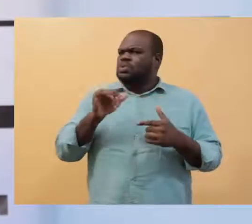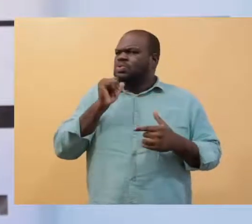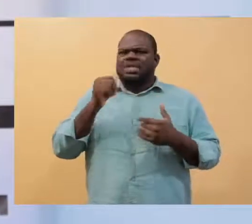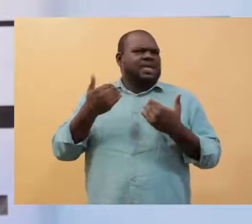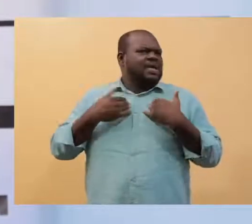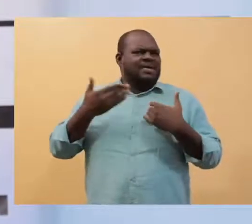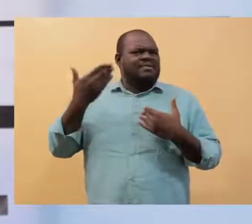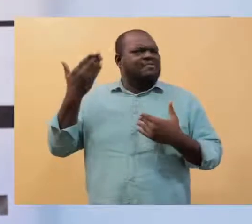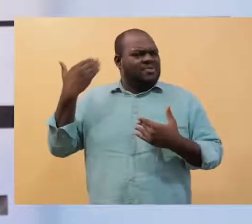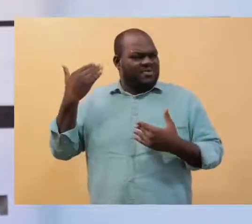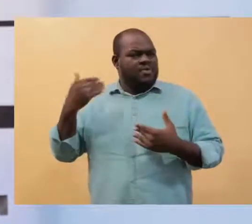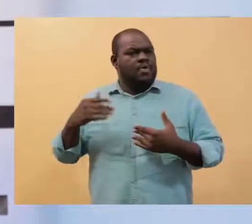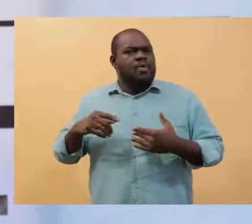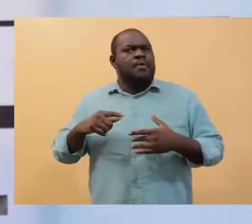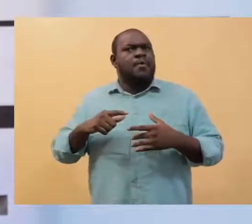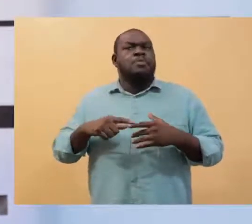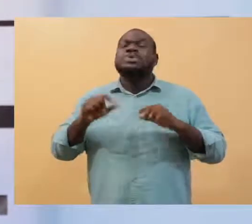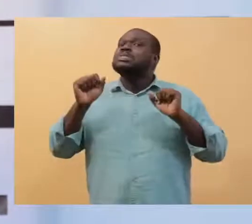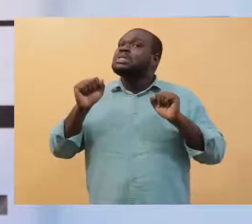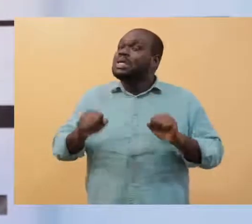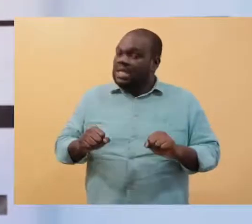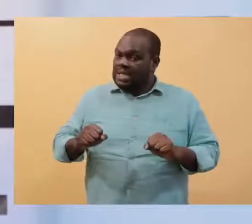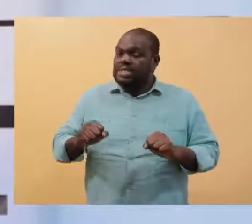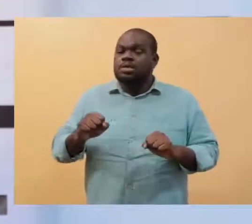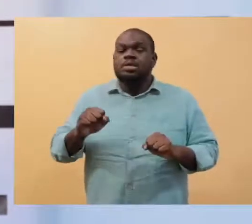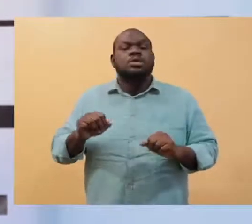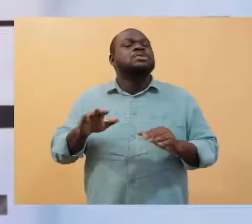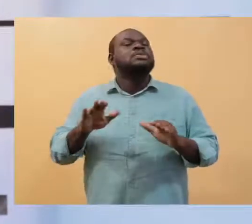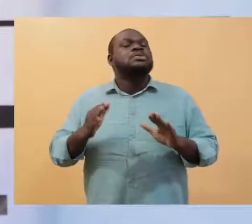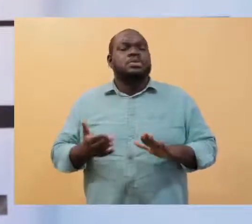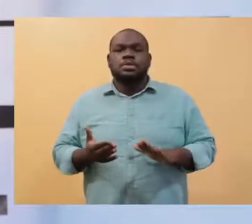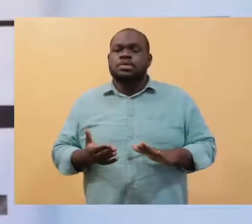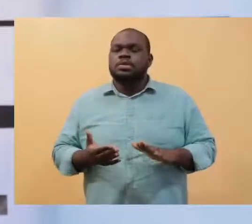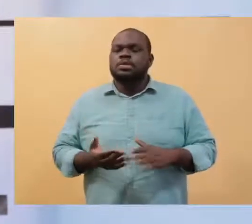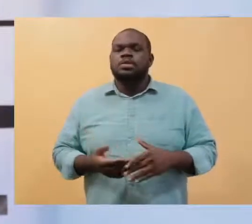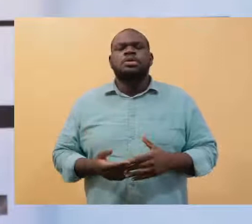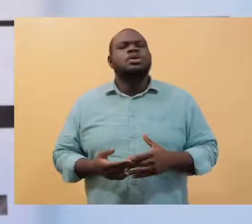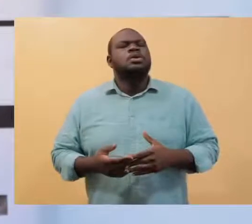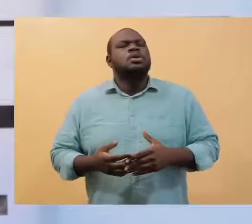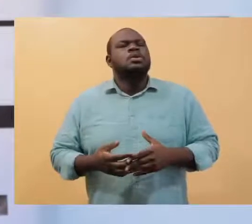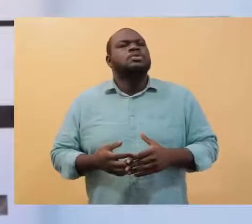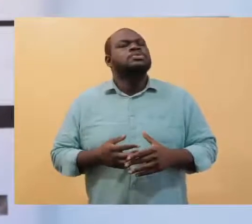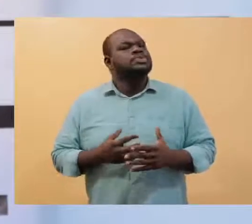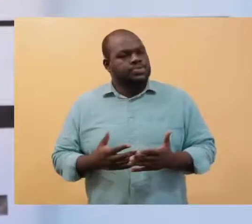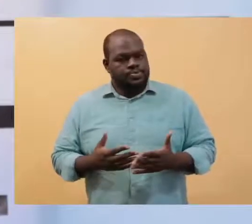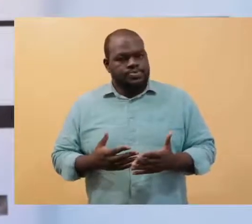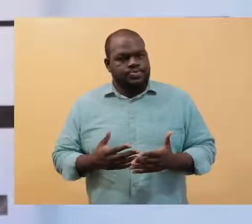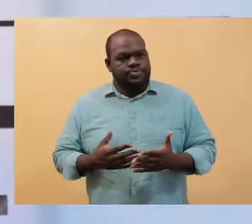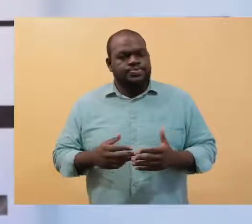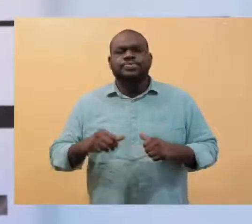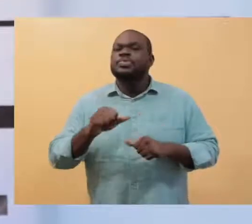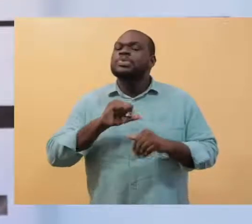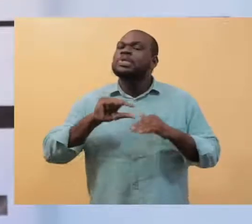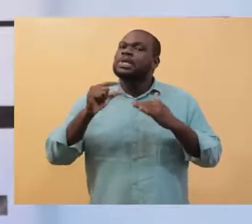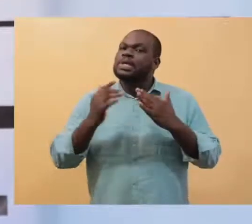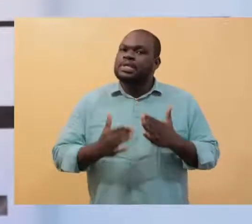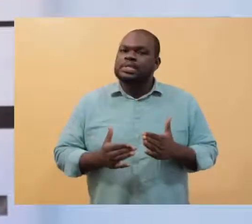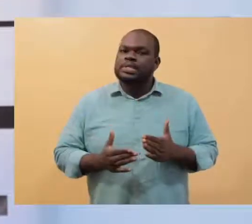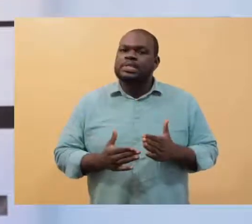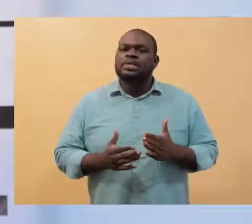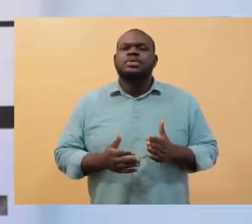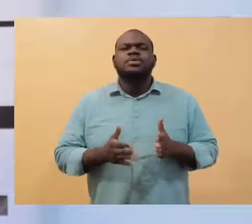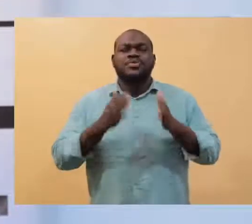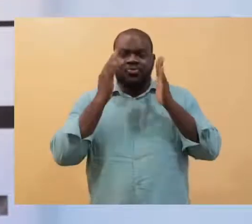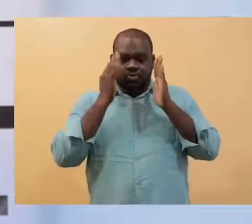which can result in possible death. So my fellow Guyanese, let's follow the guidelines.